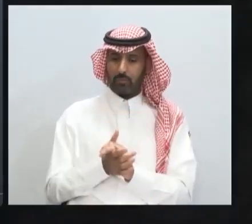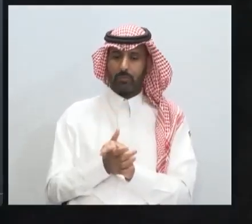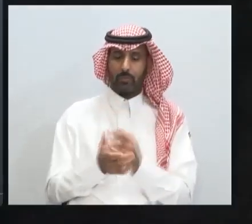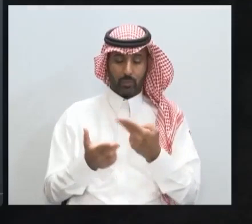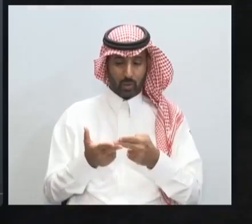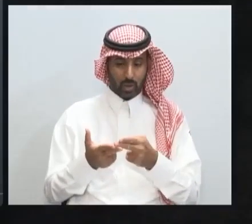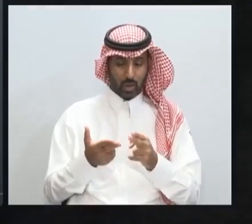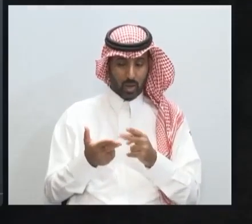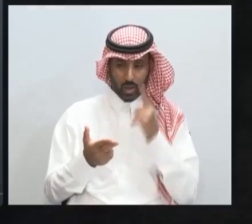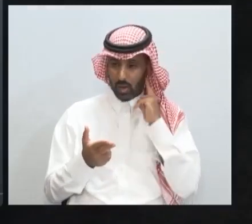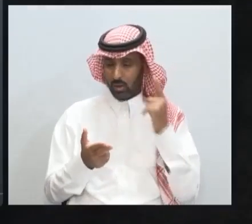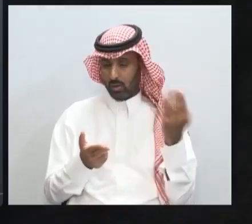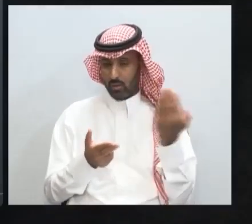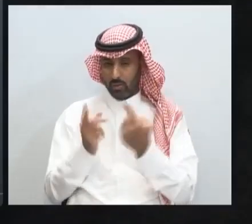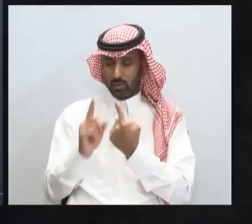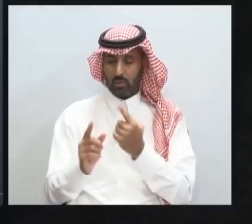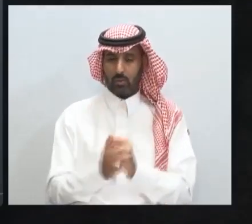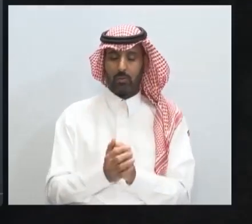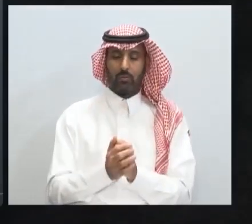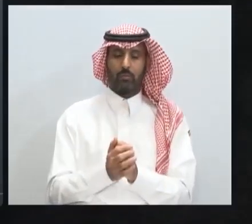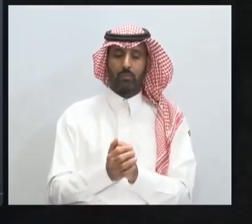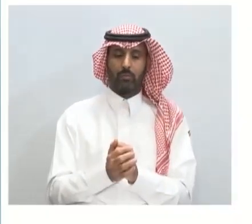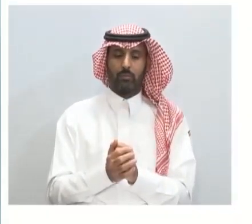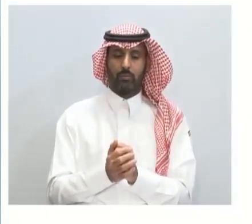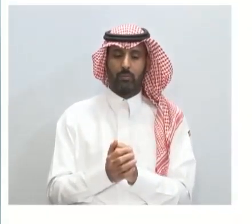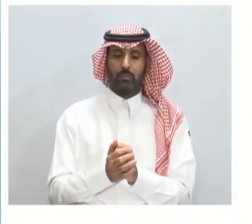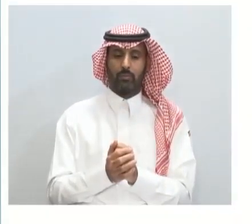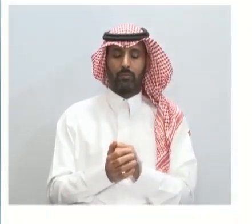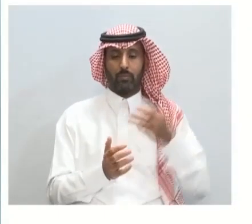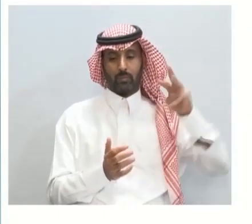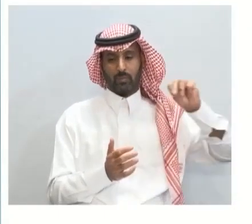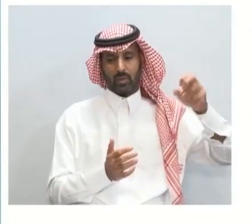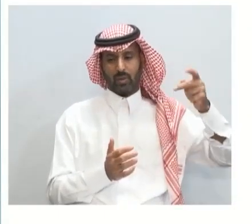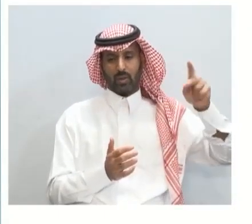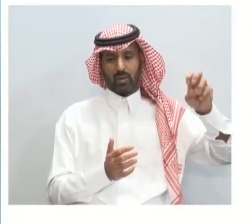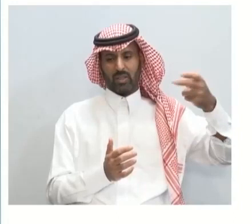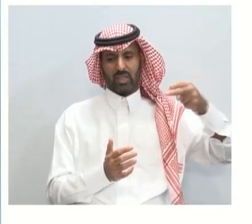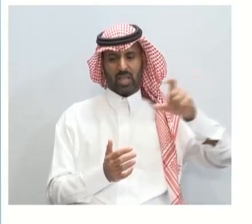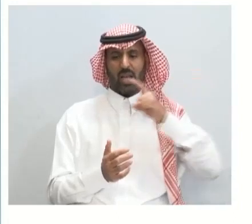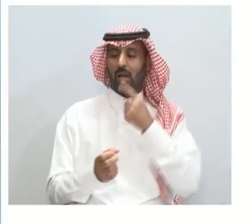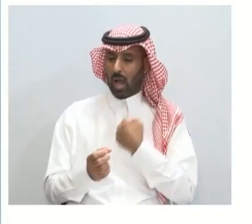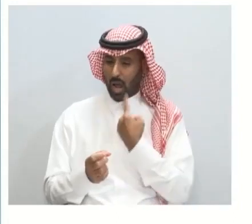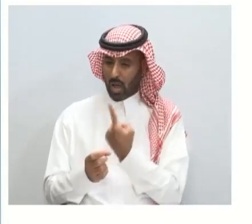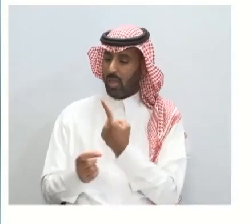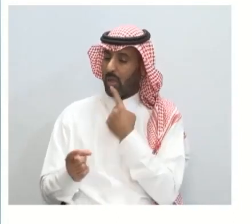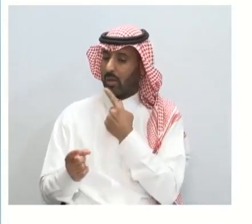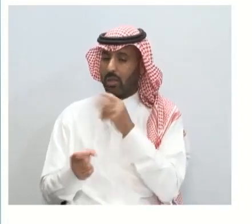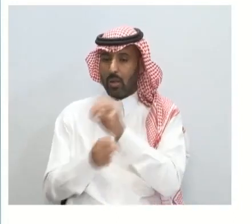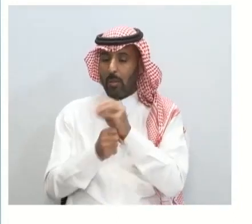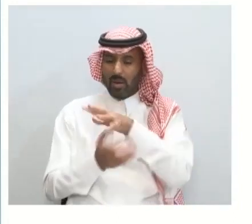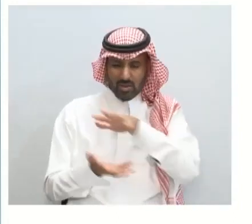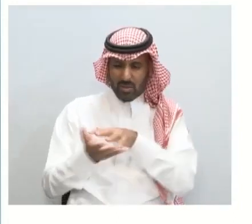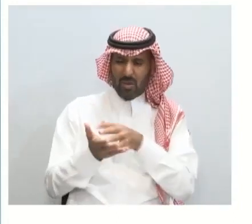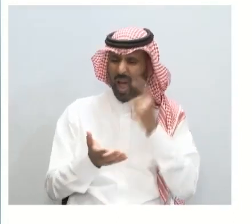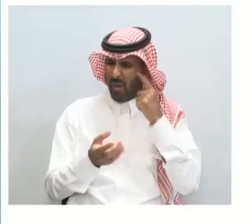solution so let's listen to the conversation now together khed can I talk to you about a problem I'm